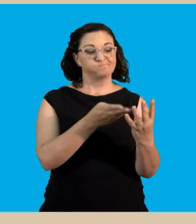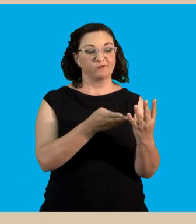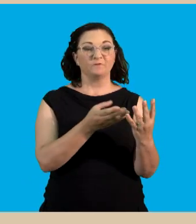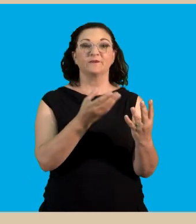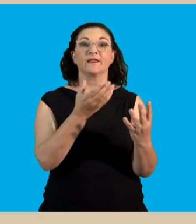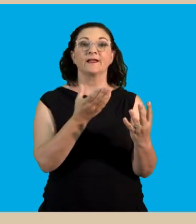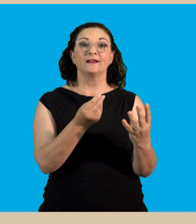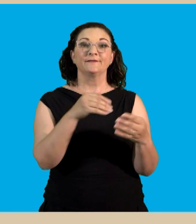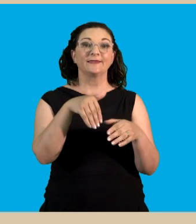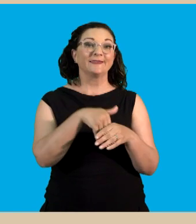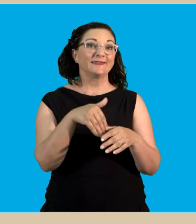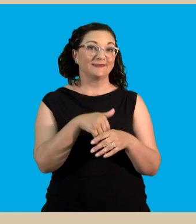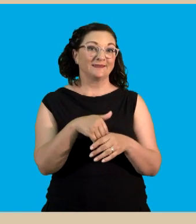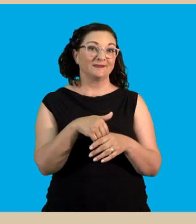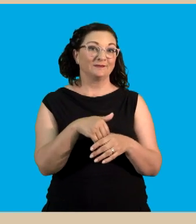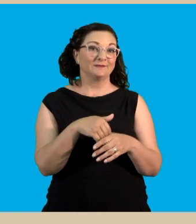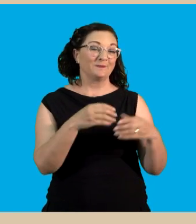of mainly